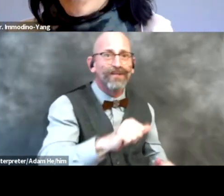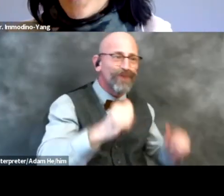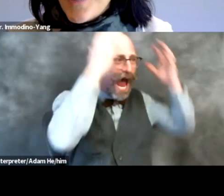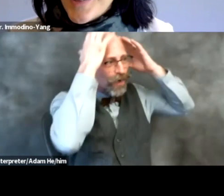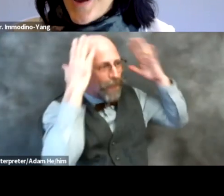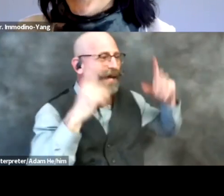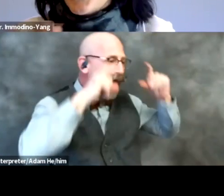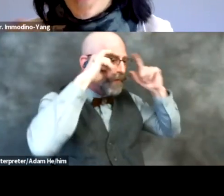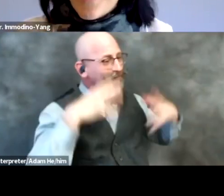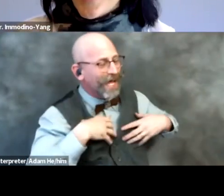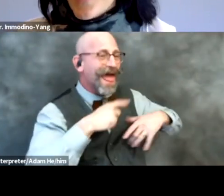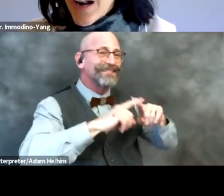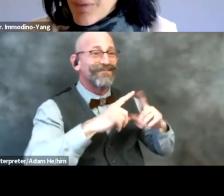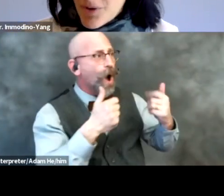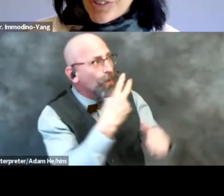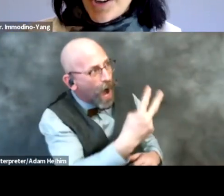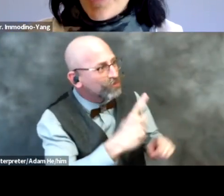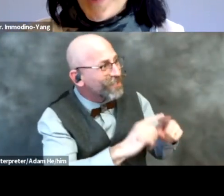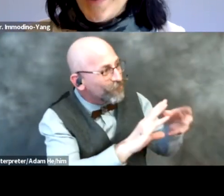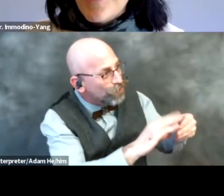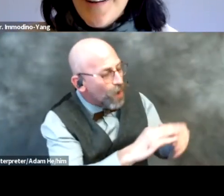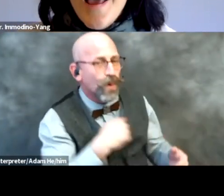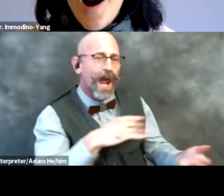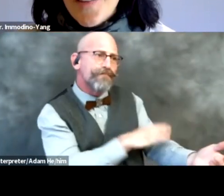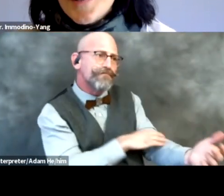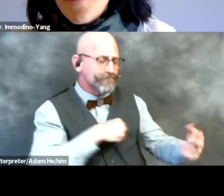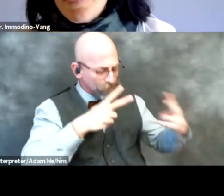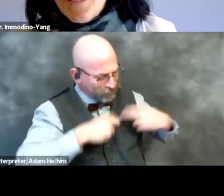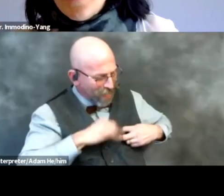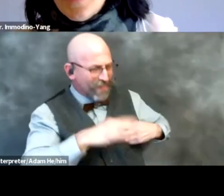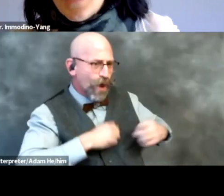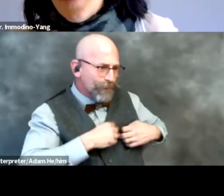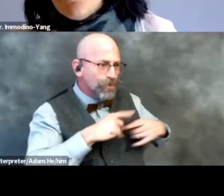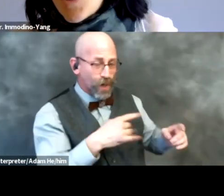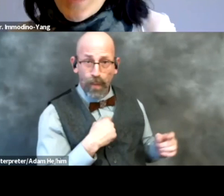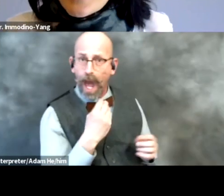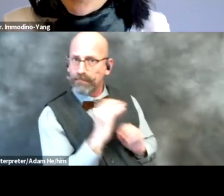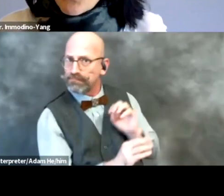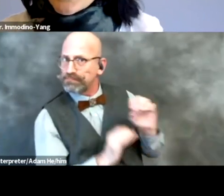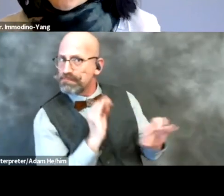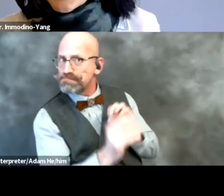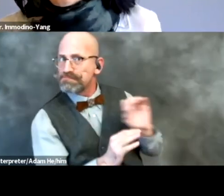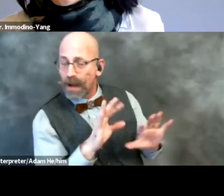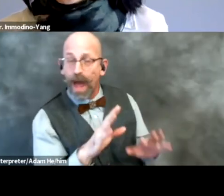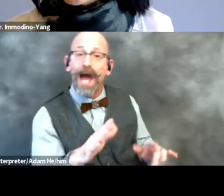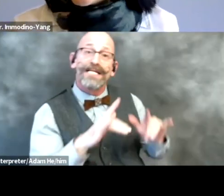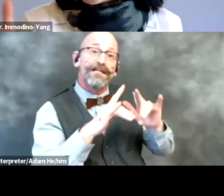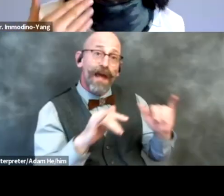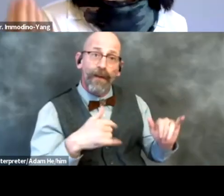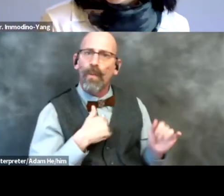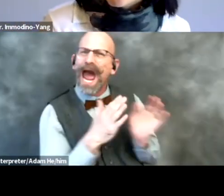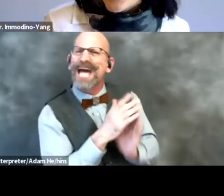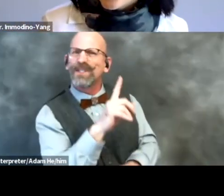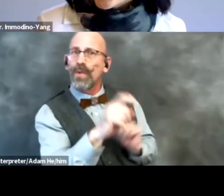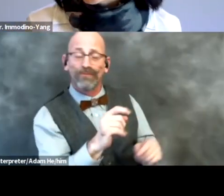trying to watch their physiology, trying to figure out how emotion shapes thinking, for all this stuff. We asked them, what's a scientist to you? Like,